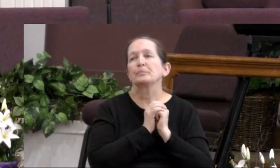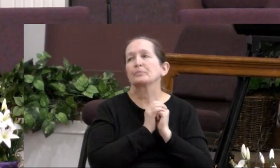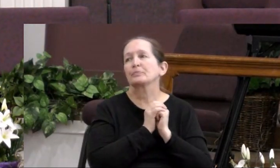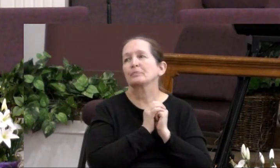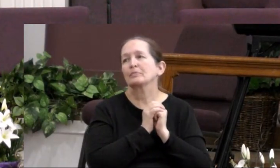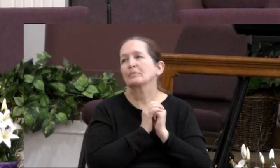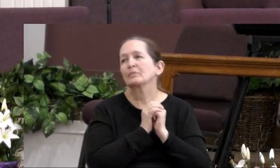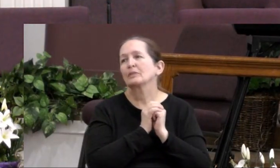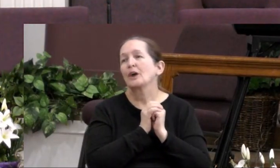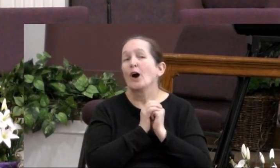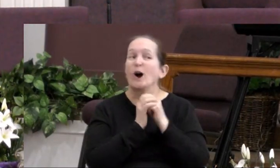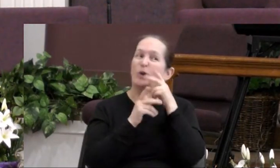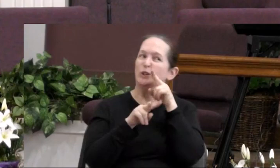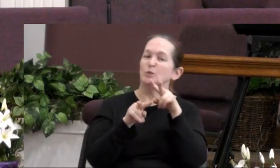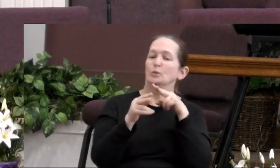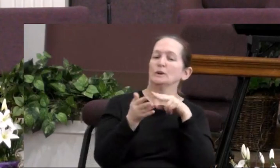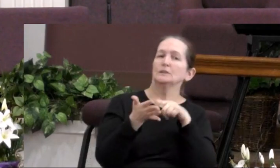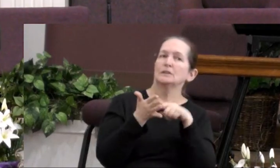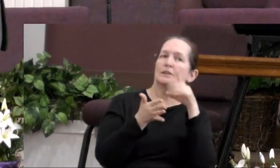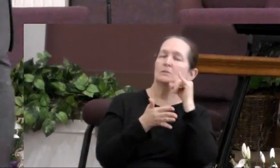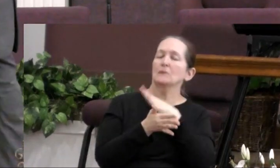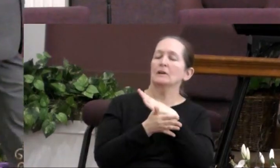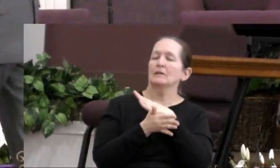Yeah, let's watch this guy.